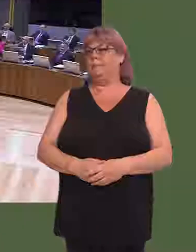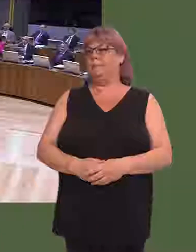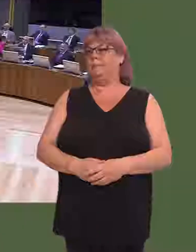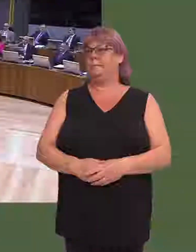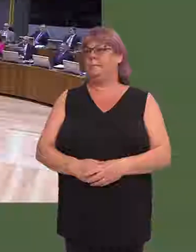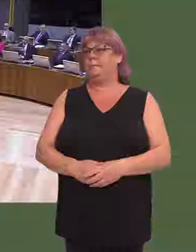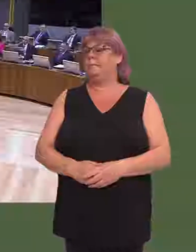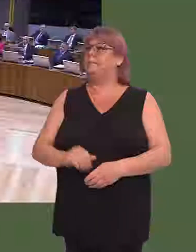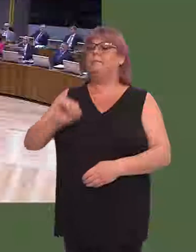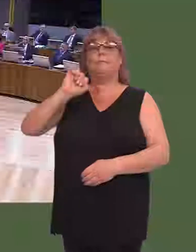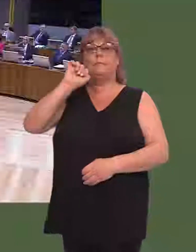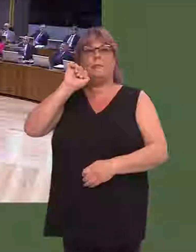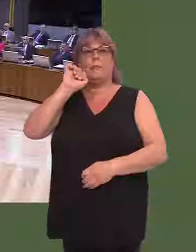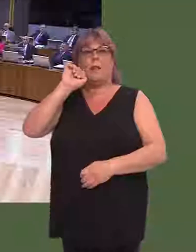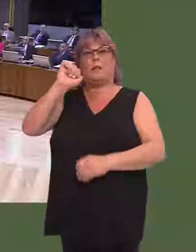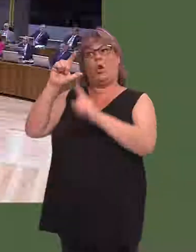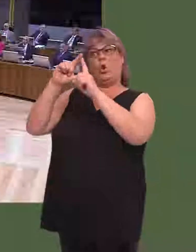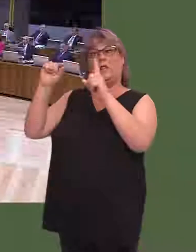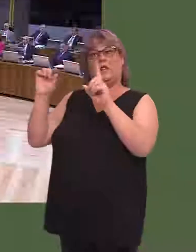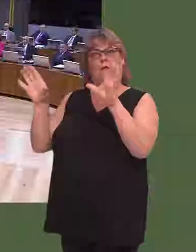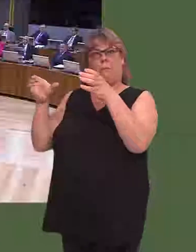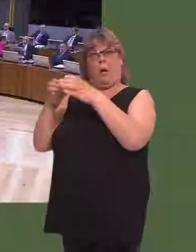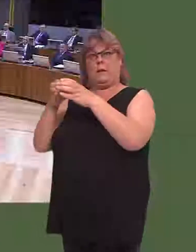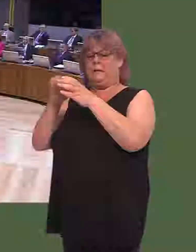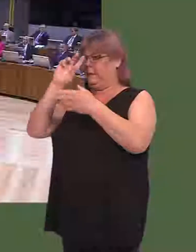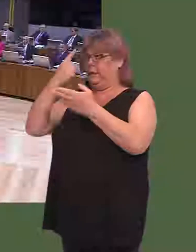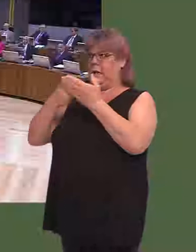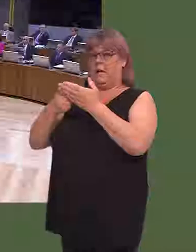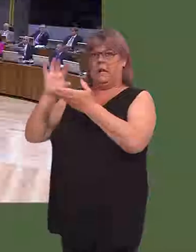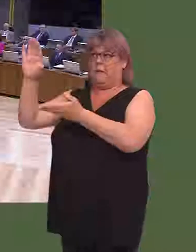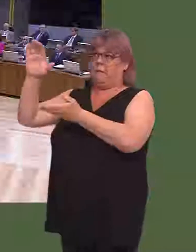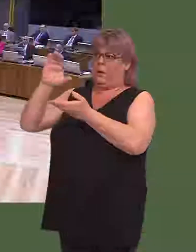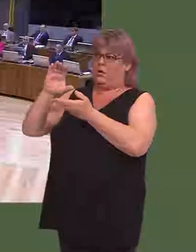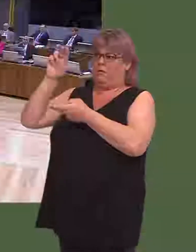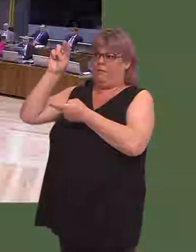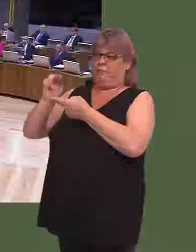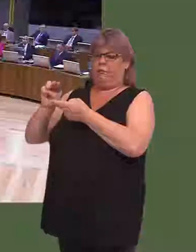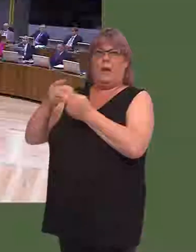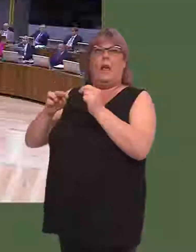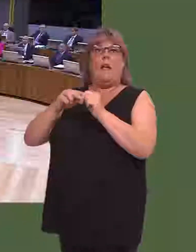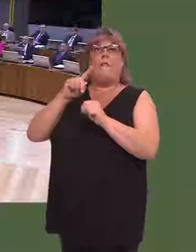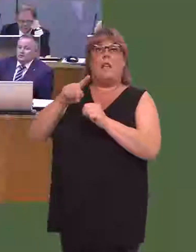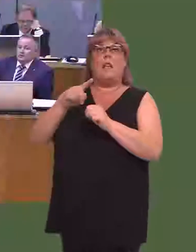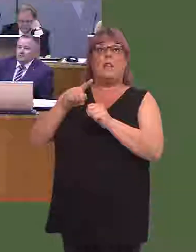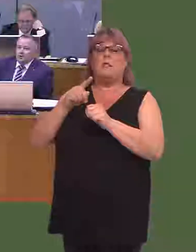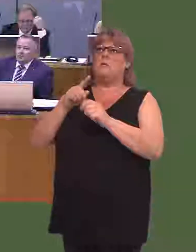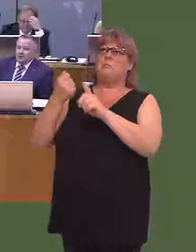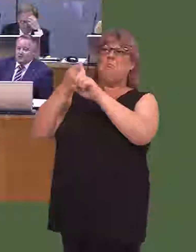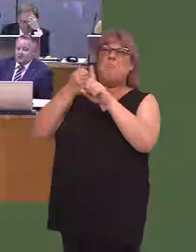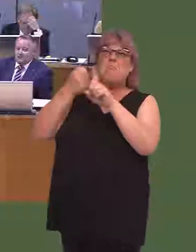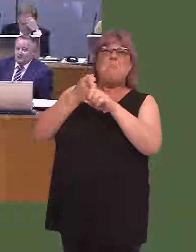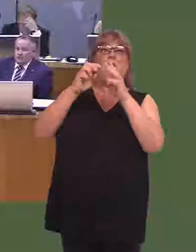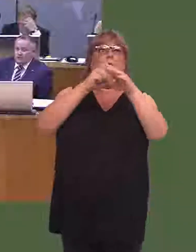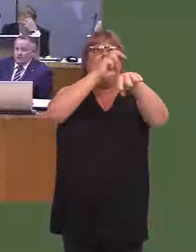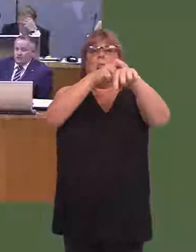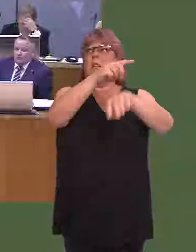has been put in place by his party, if he stood up and demanded the same for Wales as his